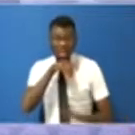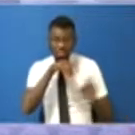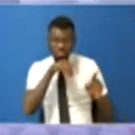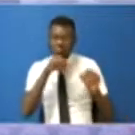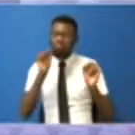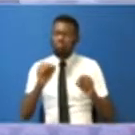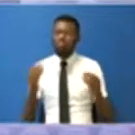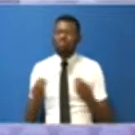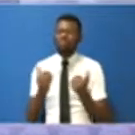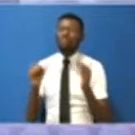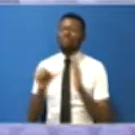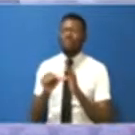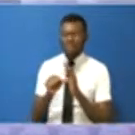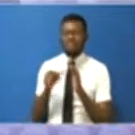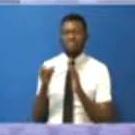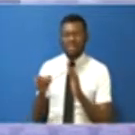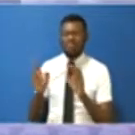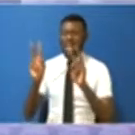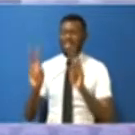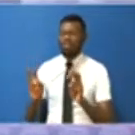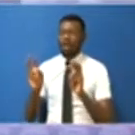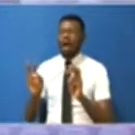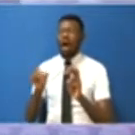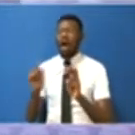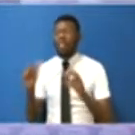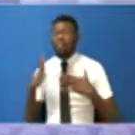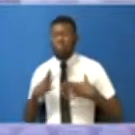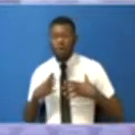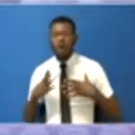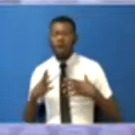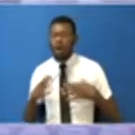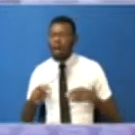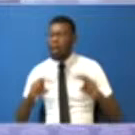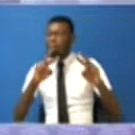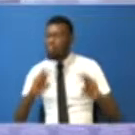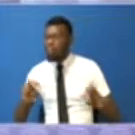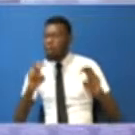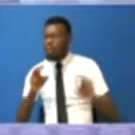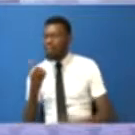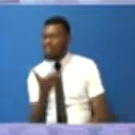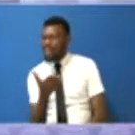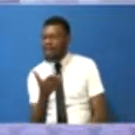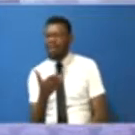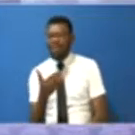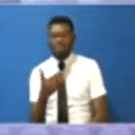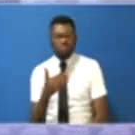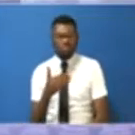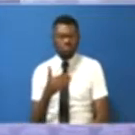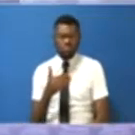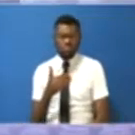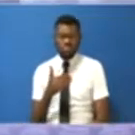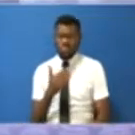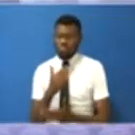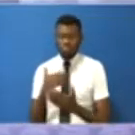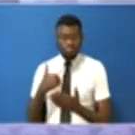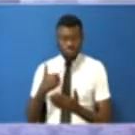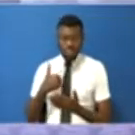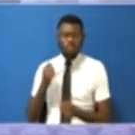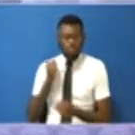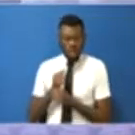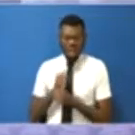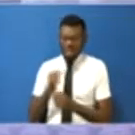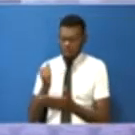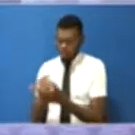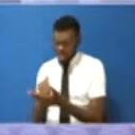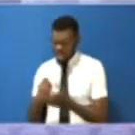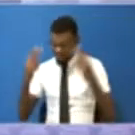issue and people who have been stood up to scrutiny i have always been an employee i've always been audited i have never